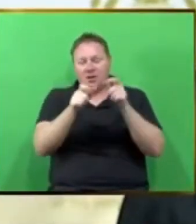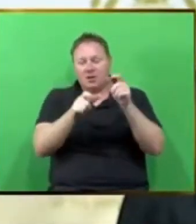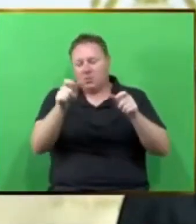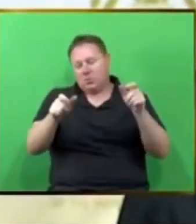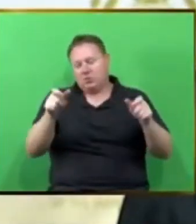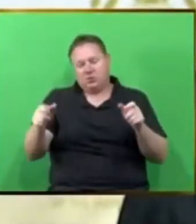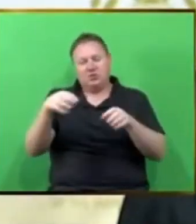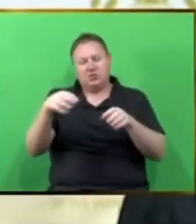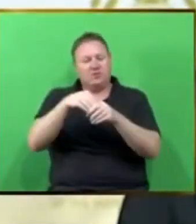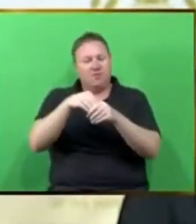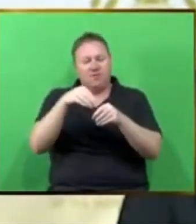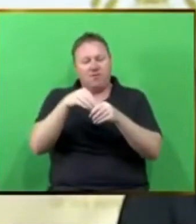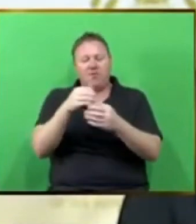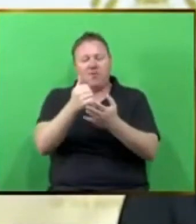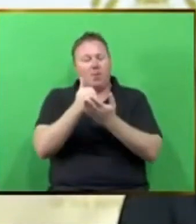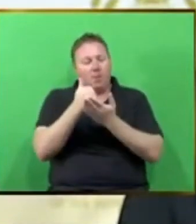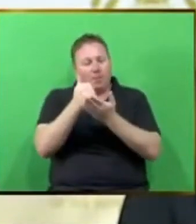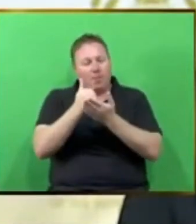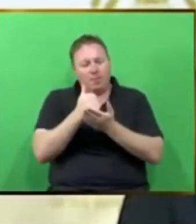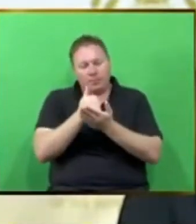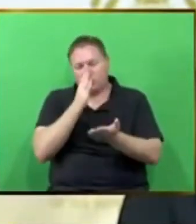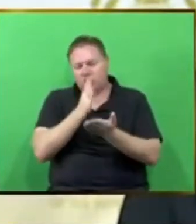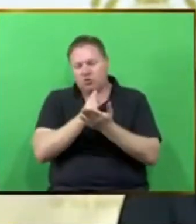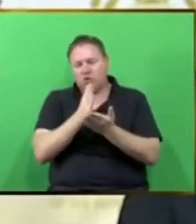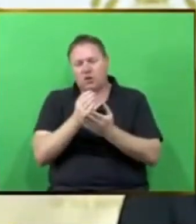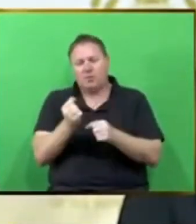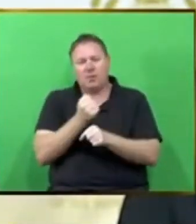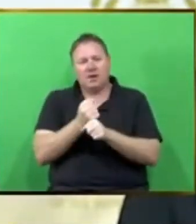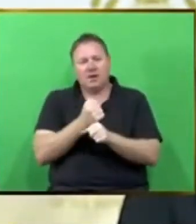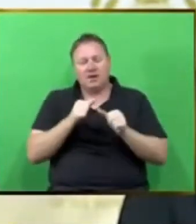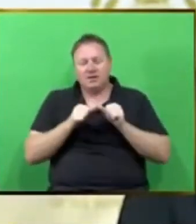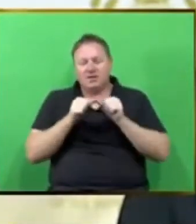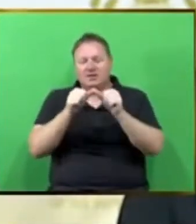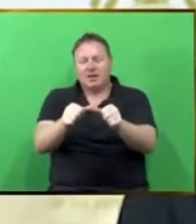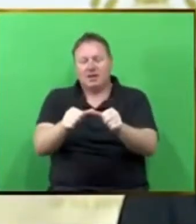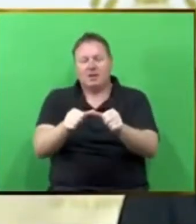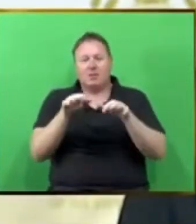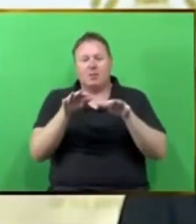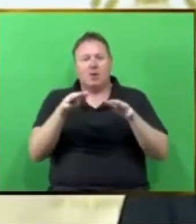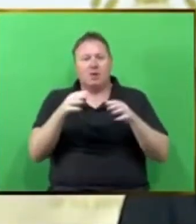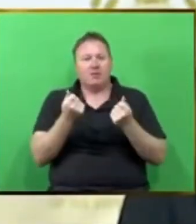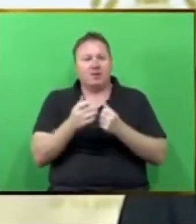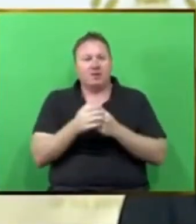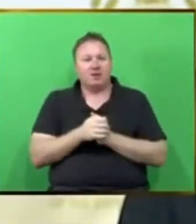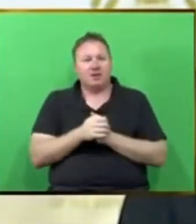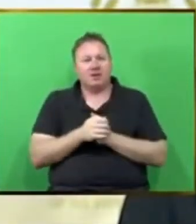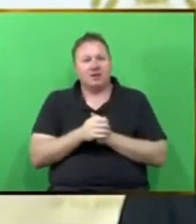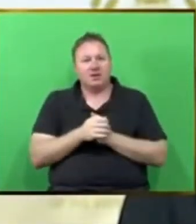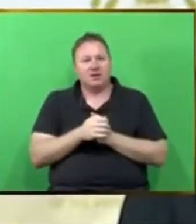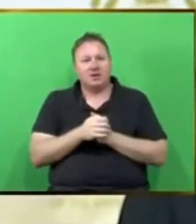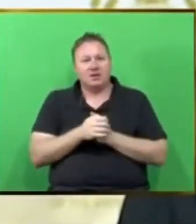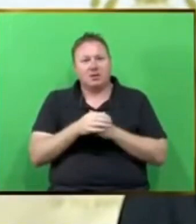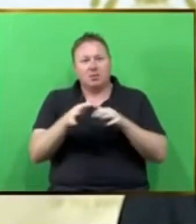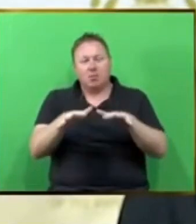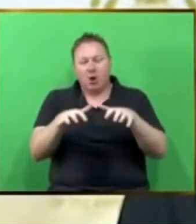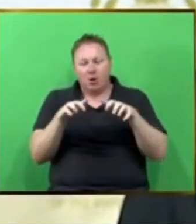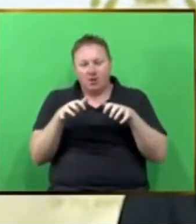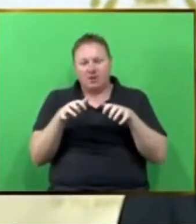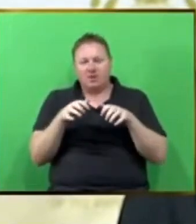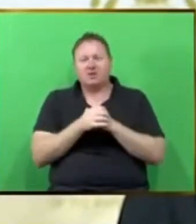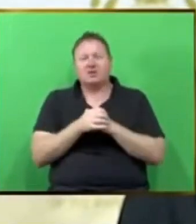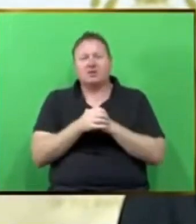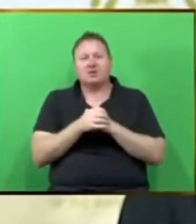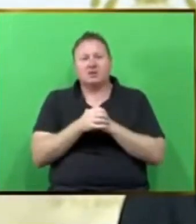decision that meant to sustain the Department of Finances. To Parliamentary Command, my chairperson,